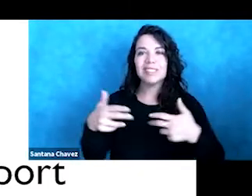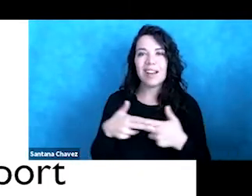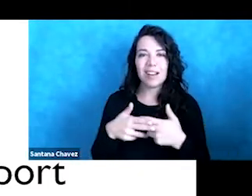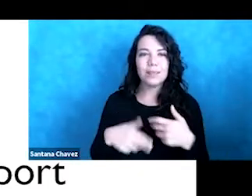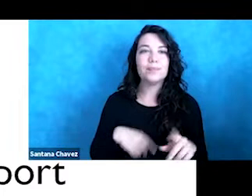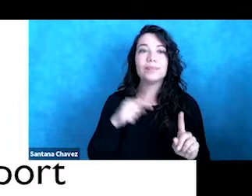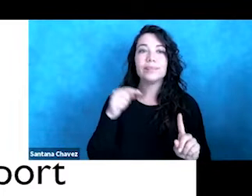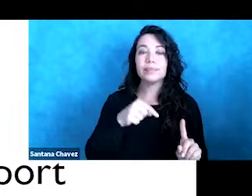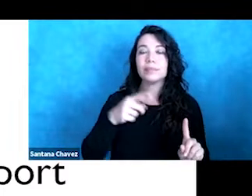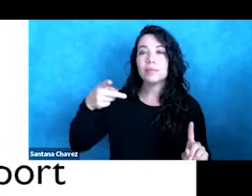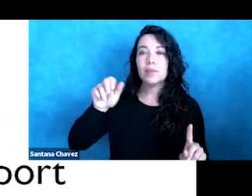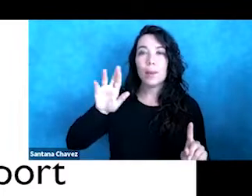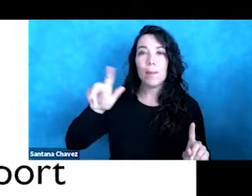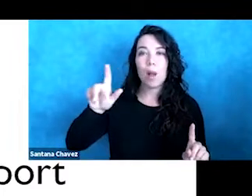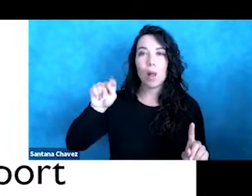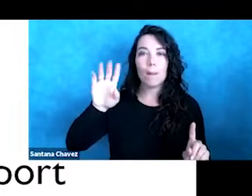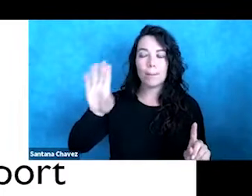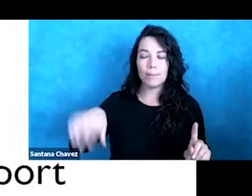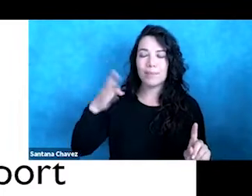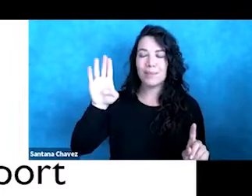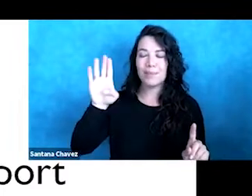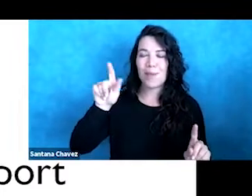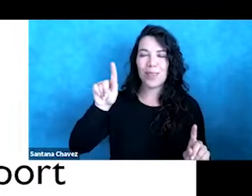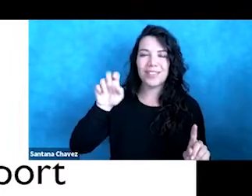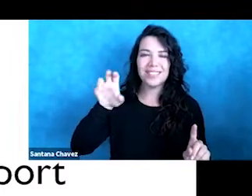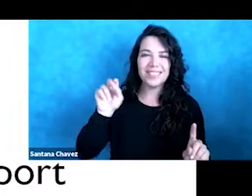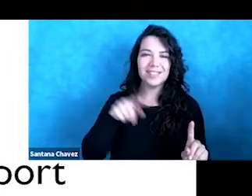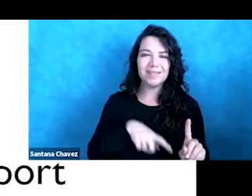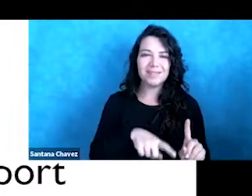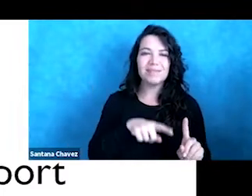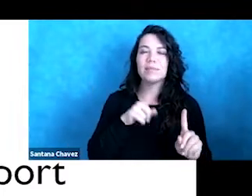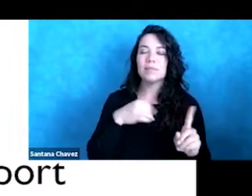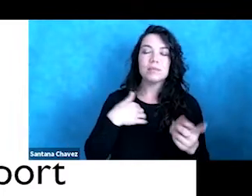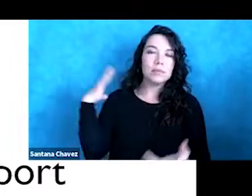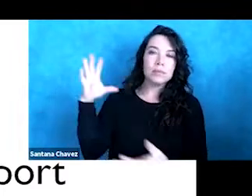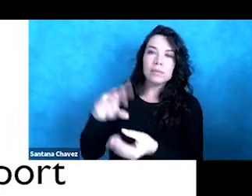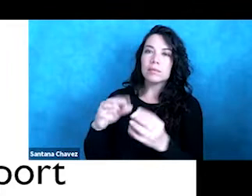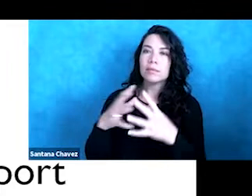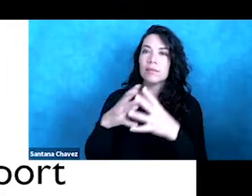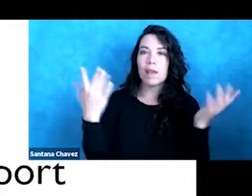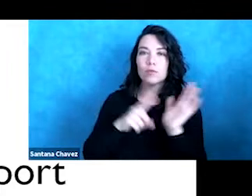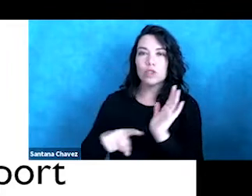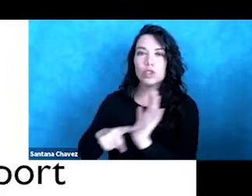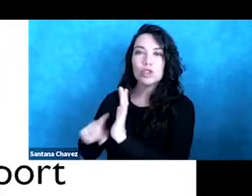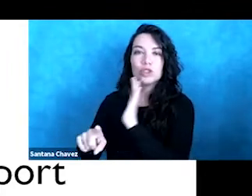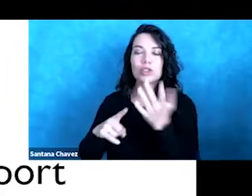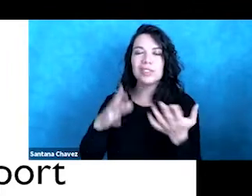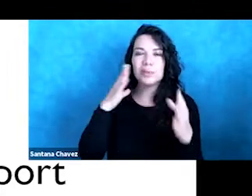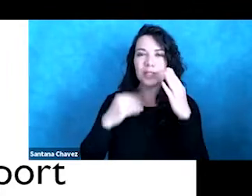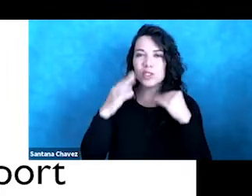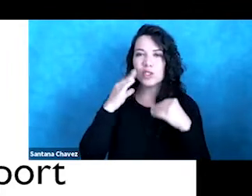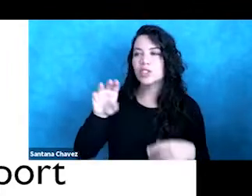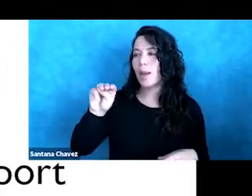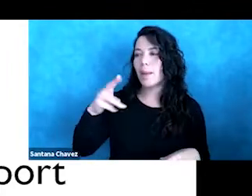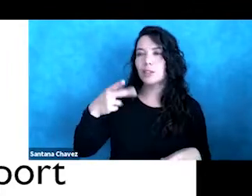and Psychosocial Support Coordinator for USAID. He has extensive field experience in MHPSS programming and